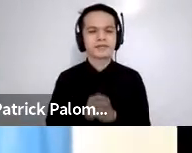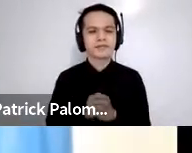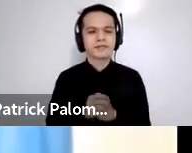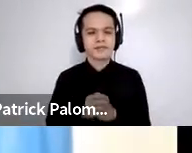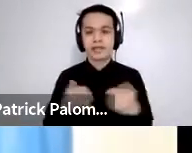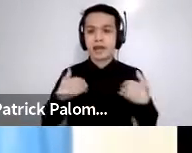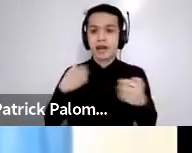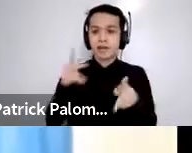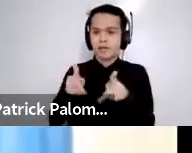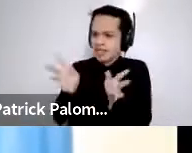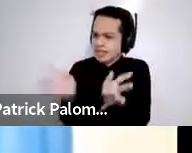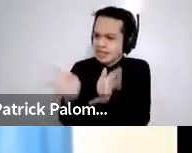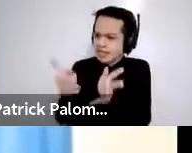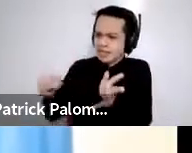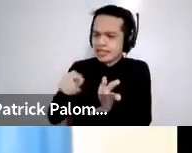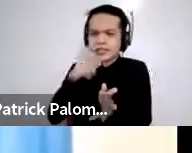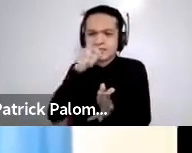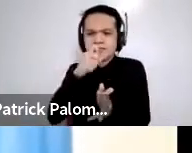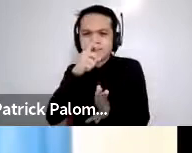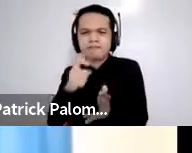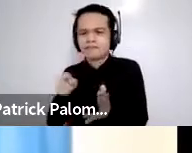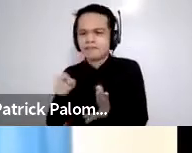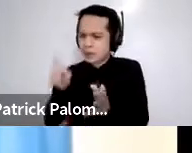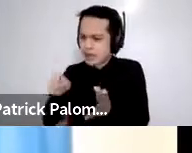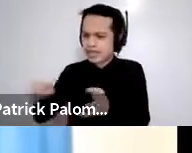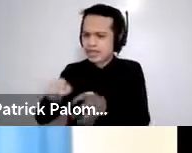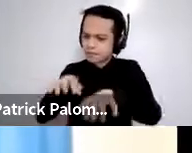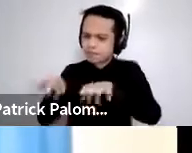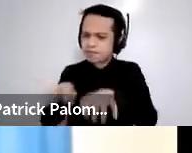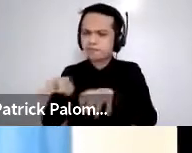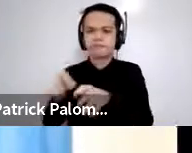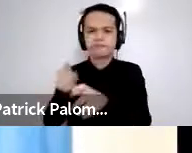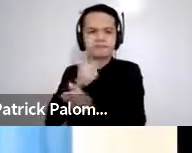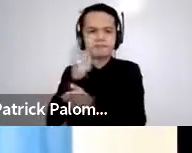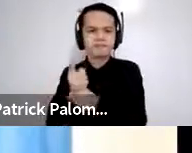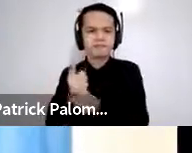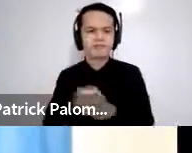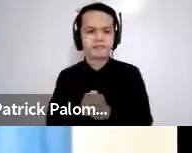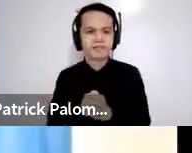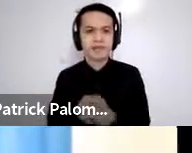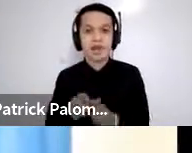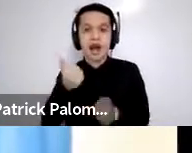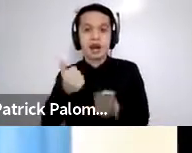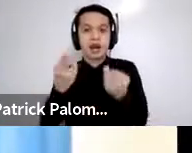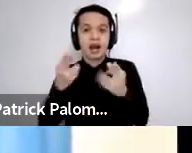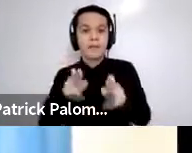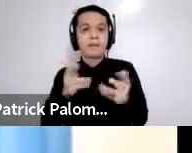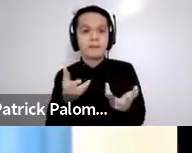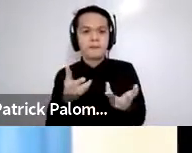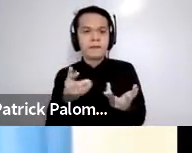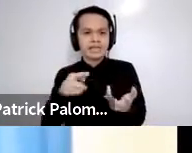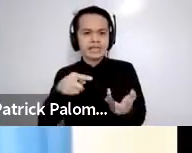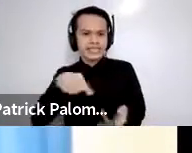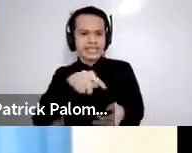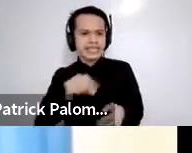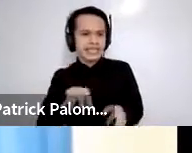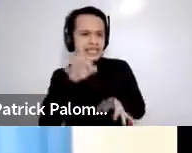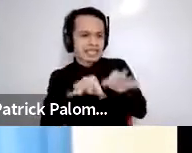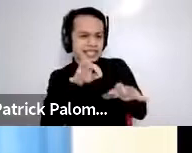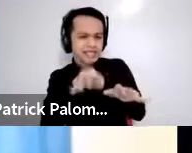do what is right. Another paradox is that those that have contributed least to the global climate